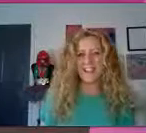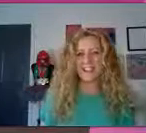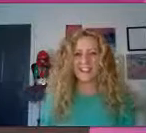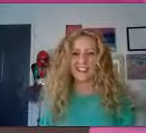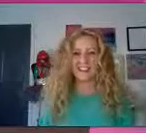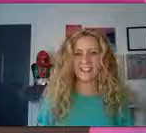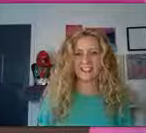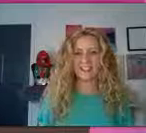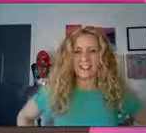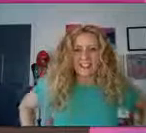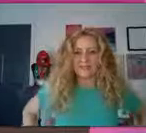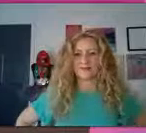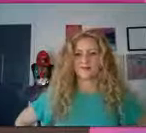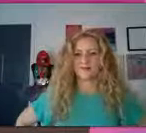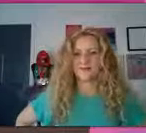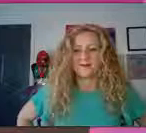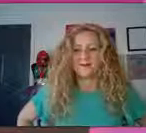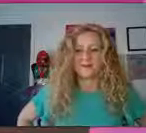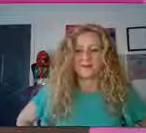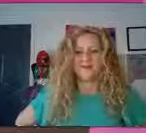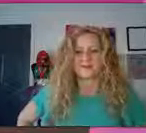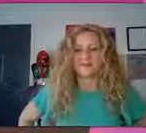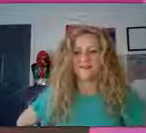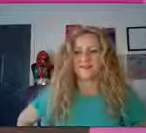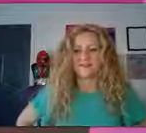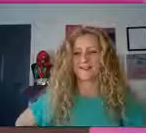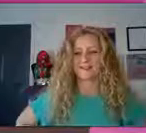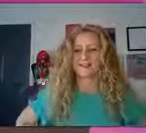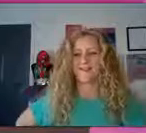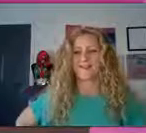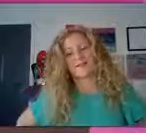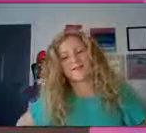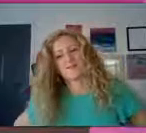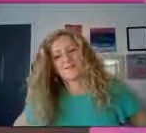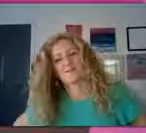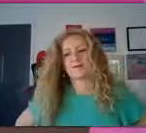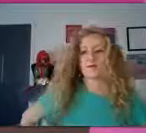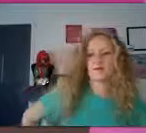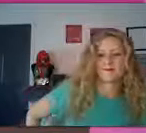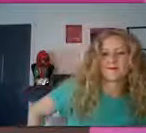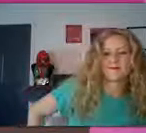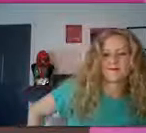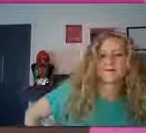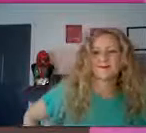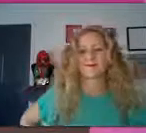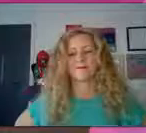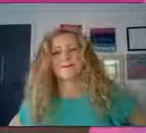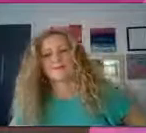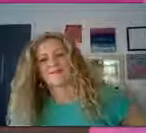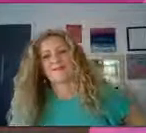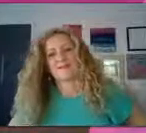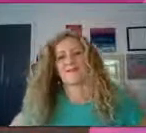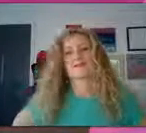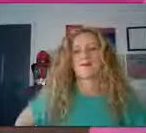on, friends! I'm gonna jump to show Jesus just how much I love him. Jump to show Jesus just how much